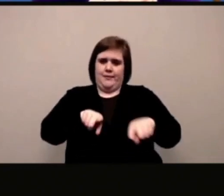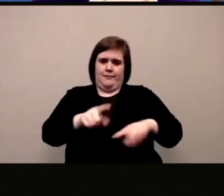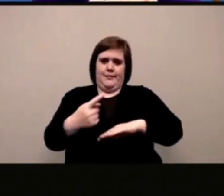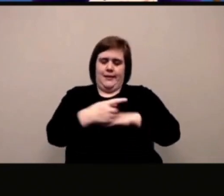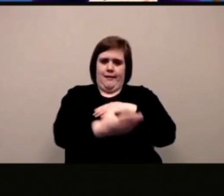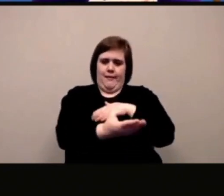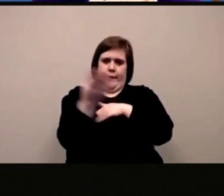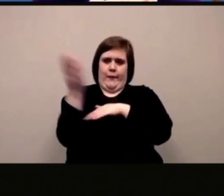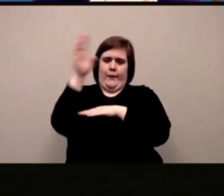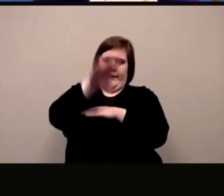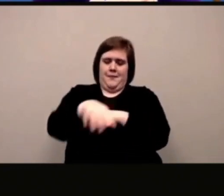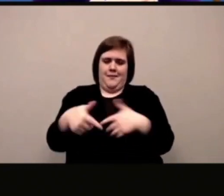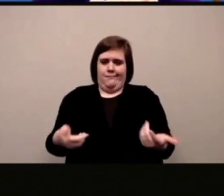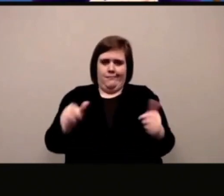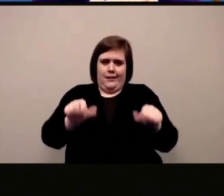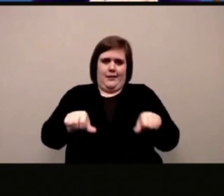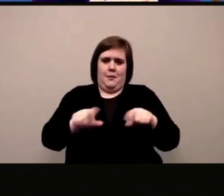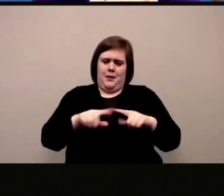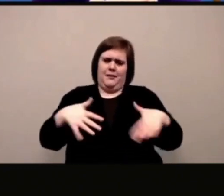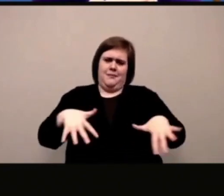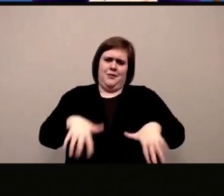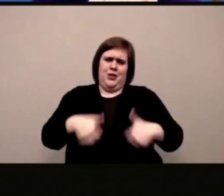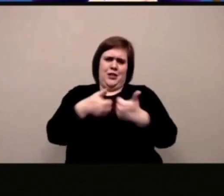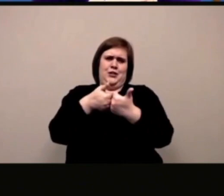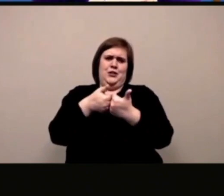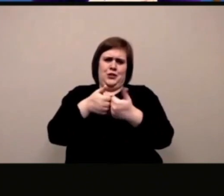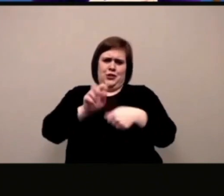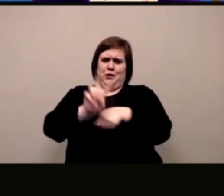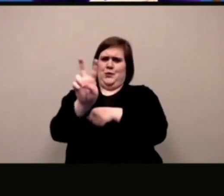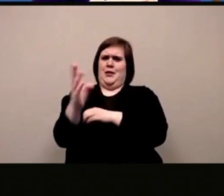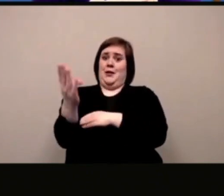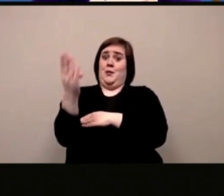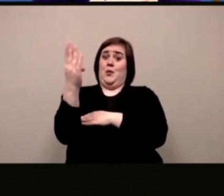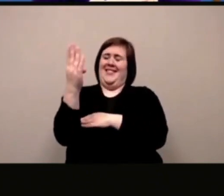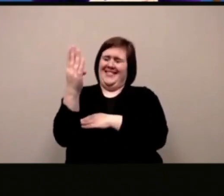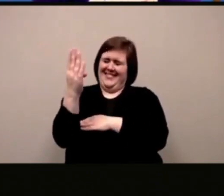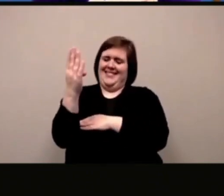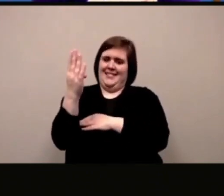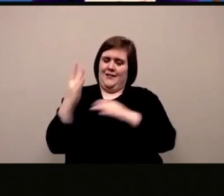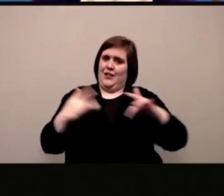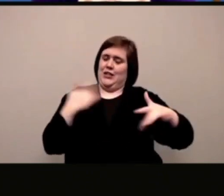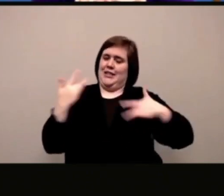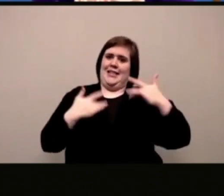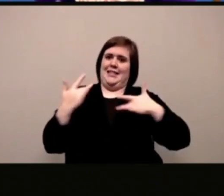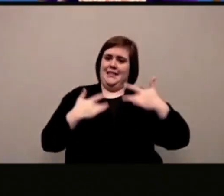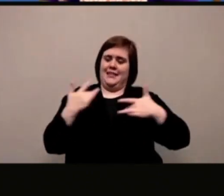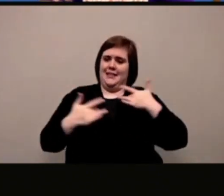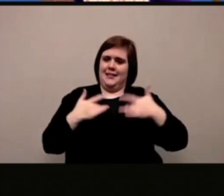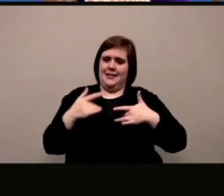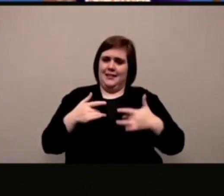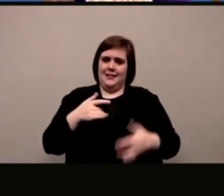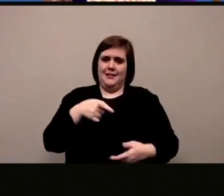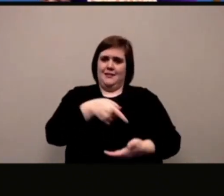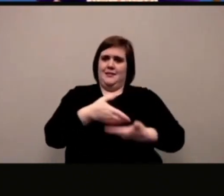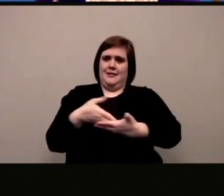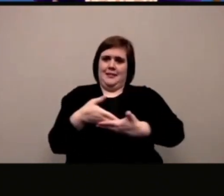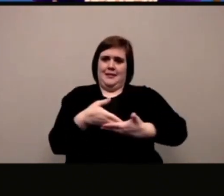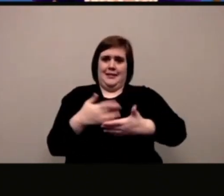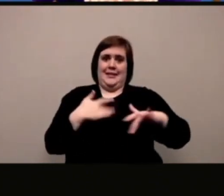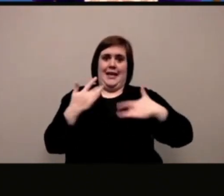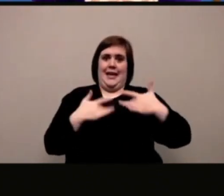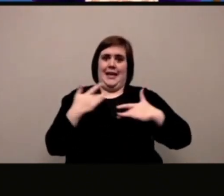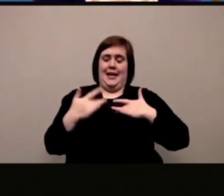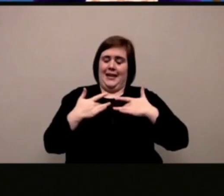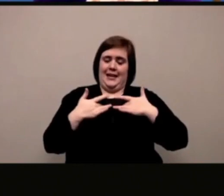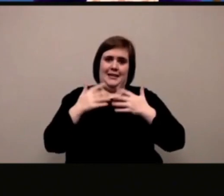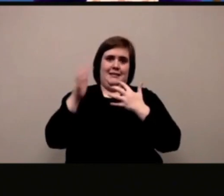come out, which can be, a challenge at 2 o'clock in the morning when it's very excited, when she's very excited. So great. So